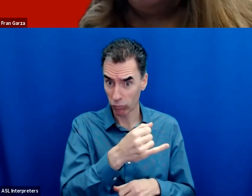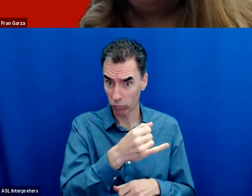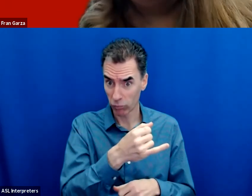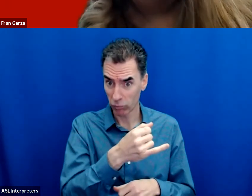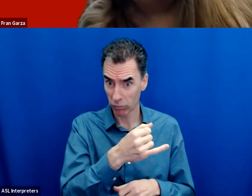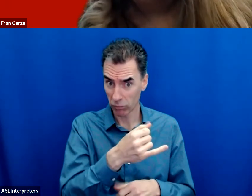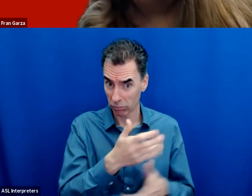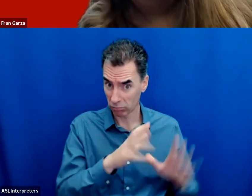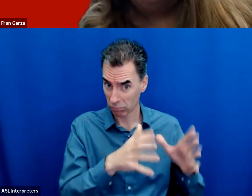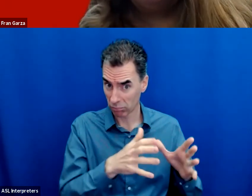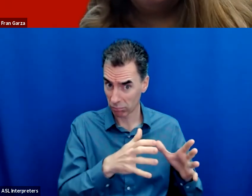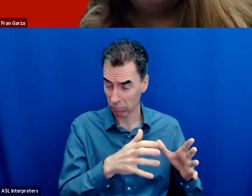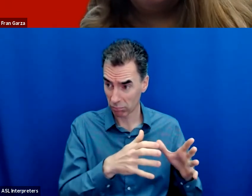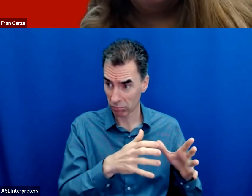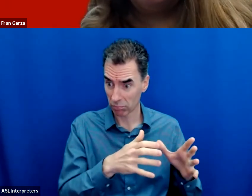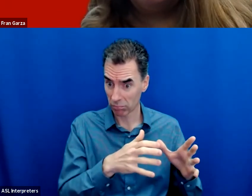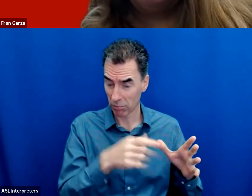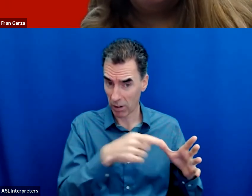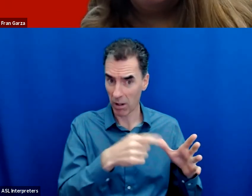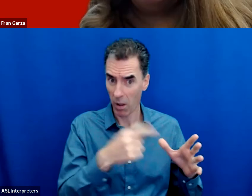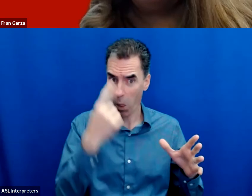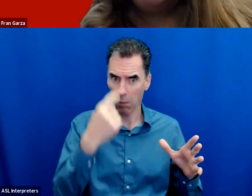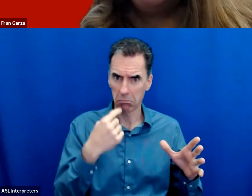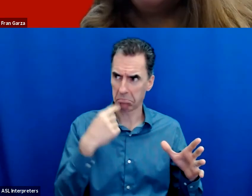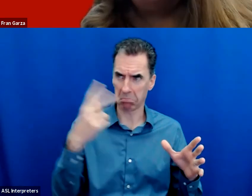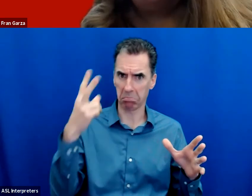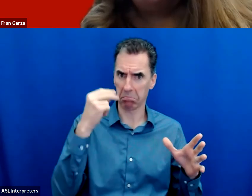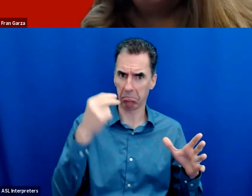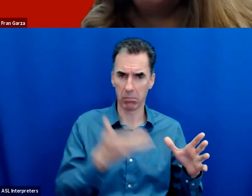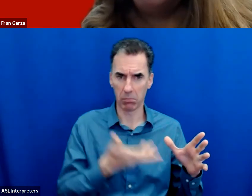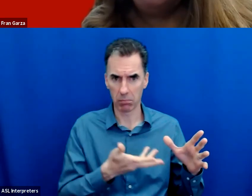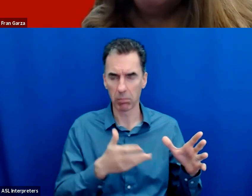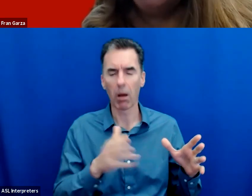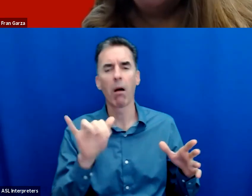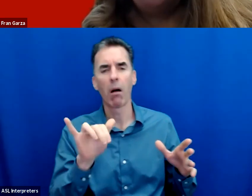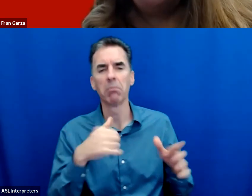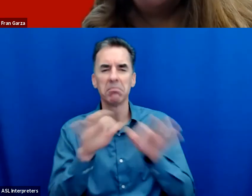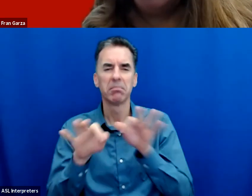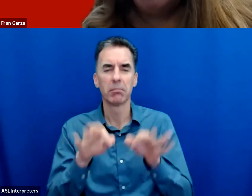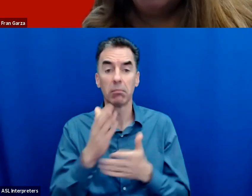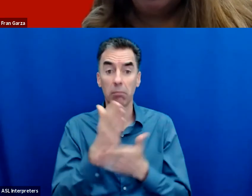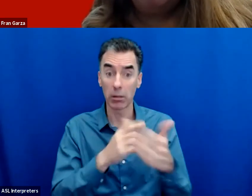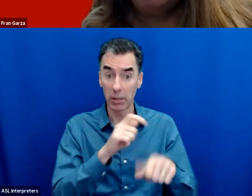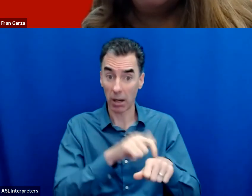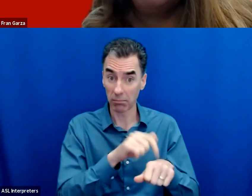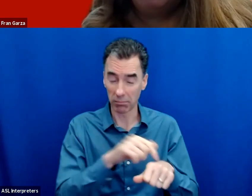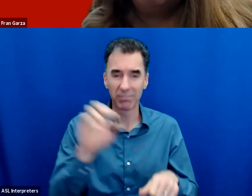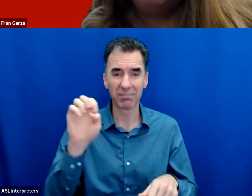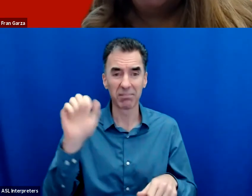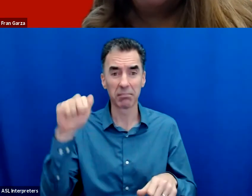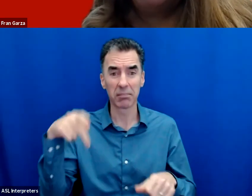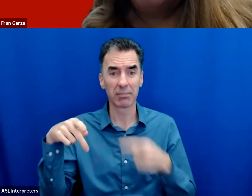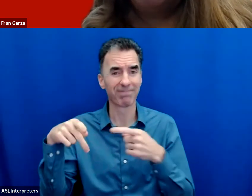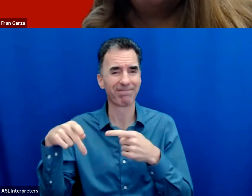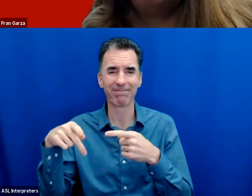faculty. And they were told she was told it was not. Right. For our part-time individuals, unfortunately, EAP isn't a